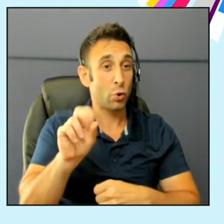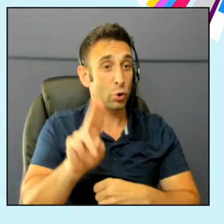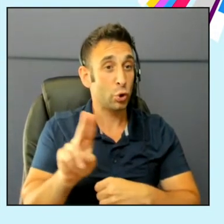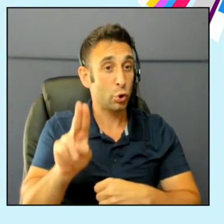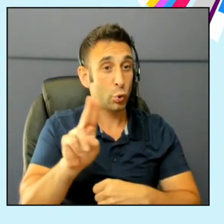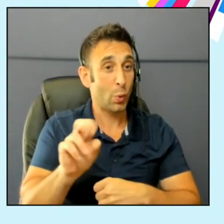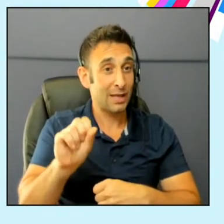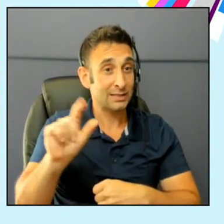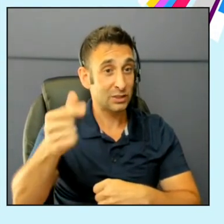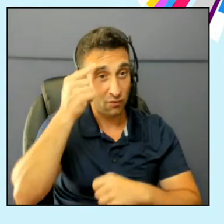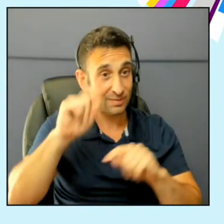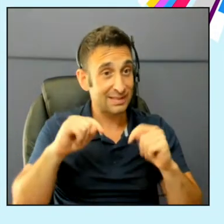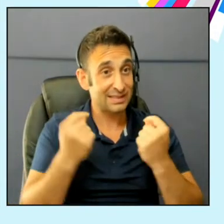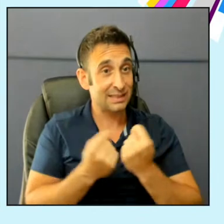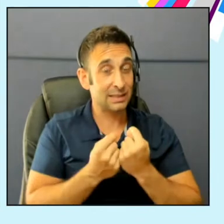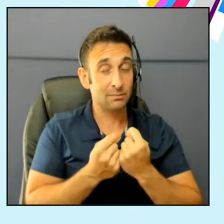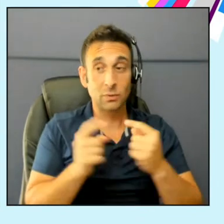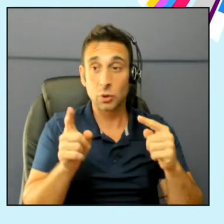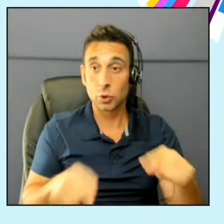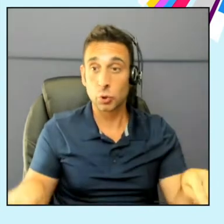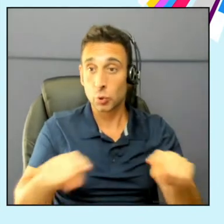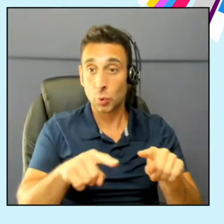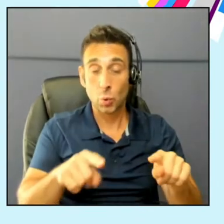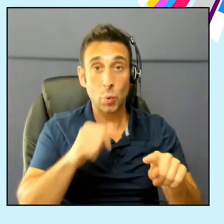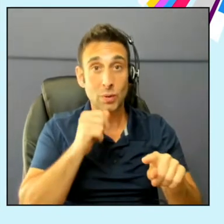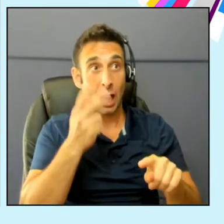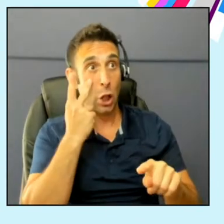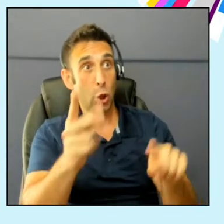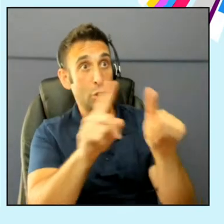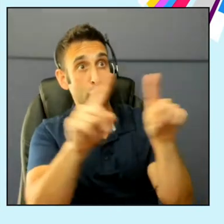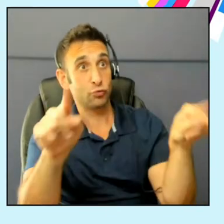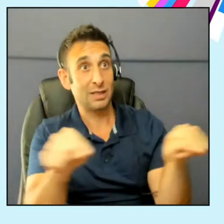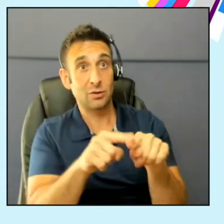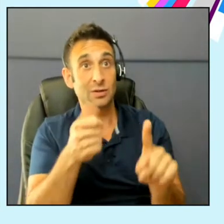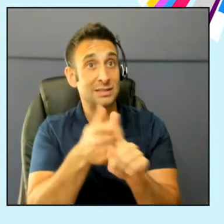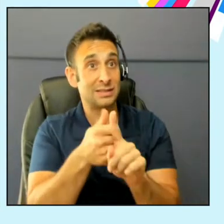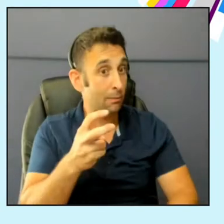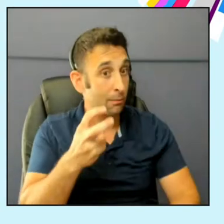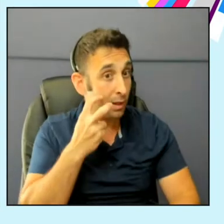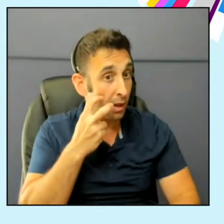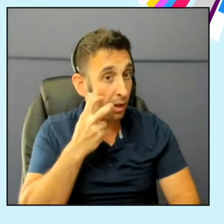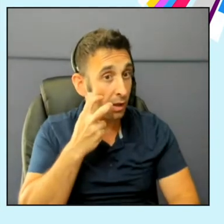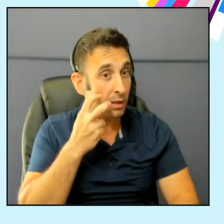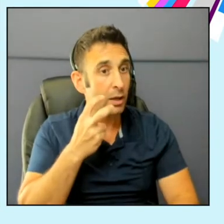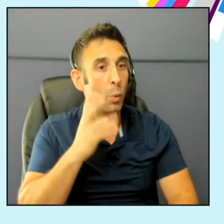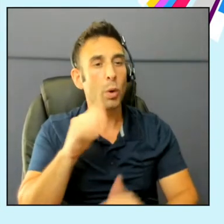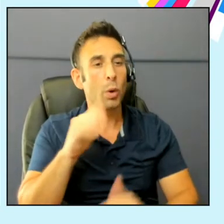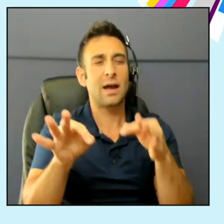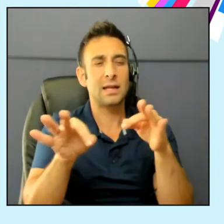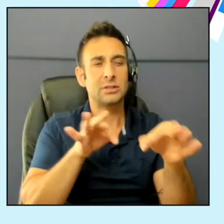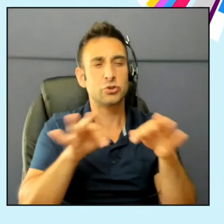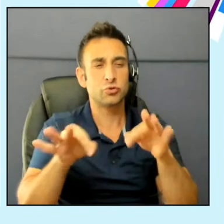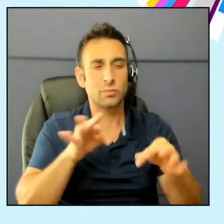those of you who may not be looking at the screen or are visually impaired, let me provide a visual description of myself. I'm an